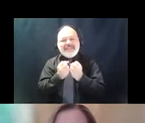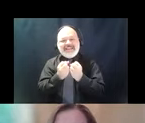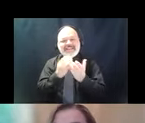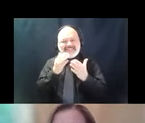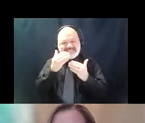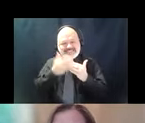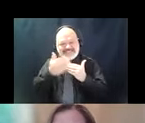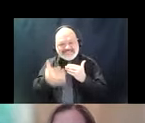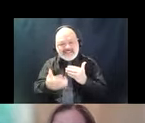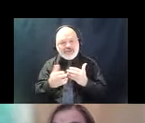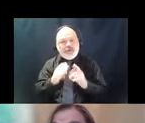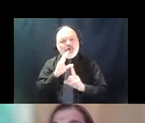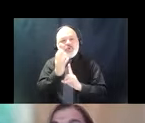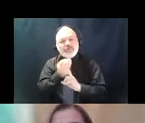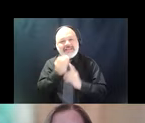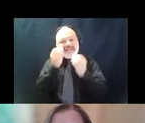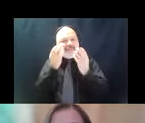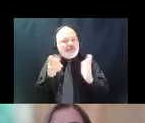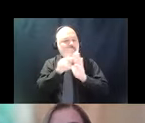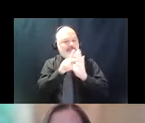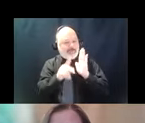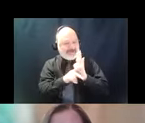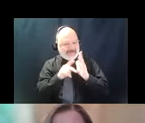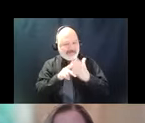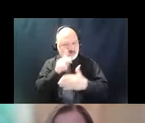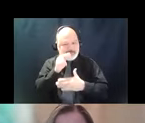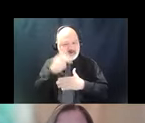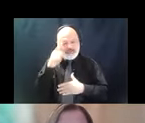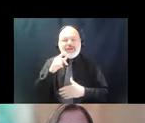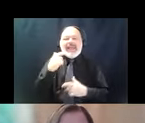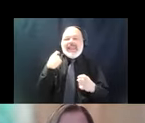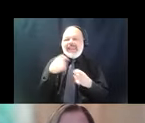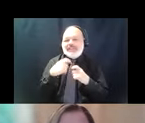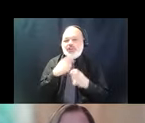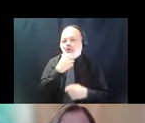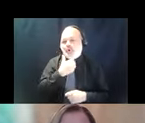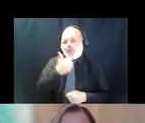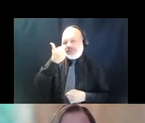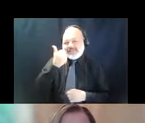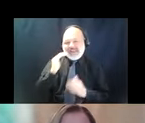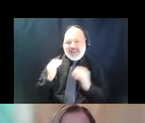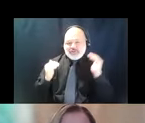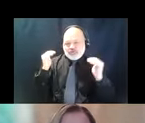culturally informed policy and programs with and for Latino older adults.